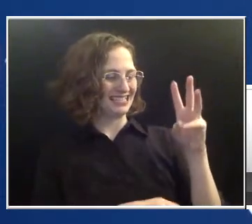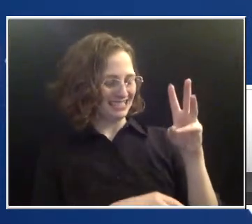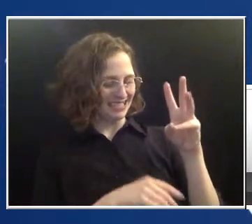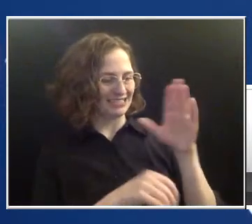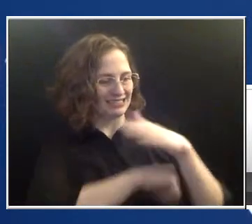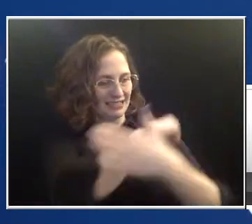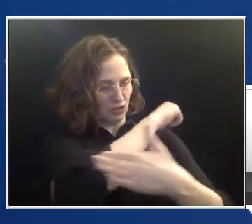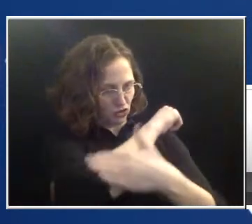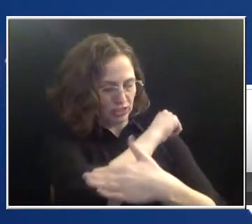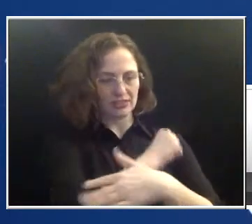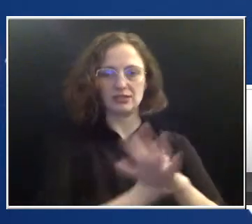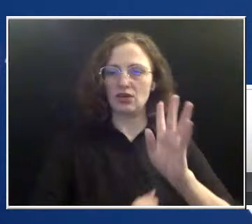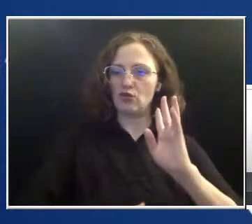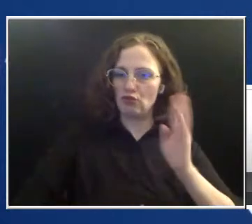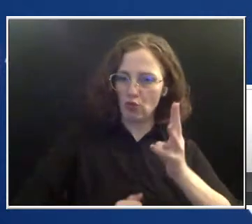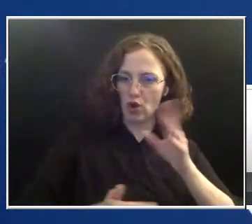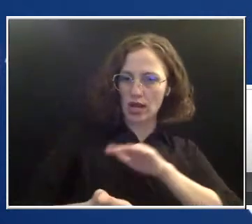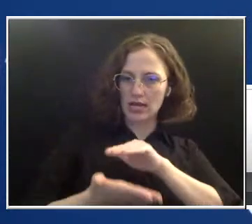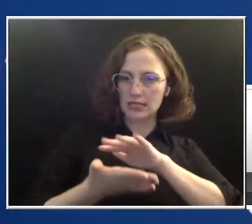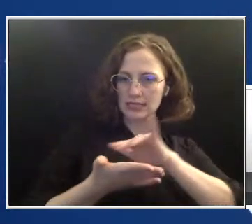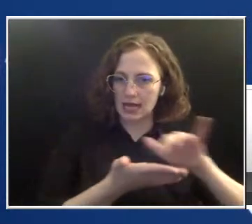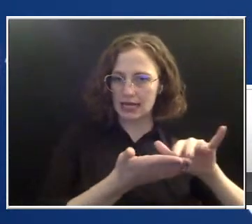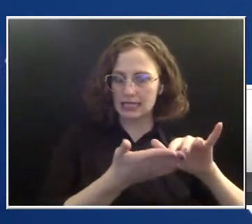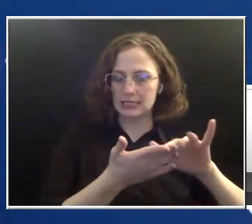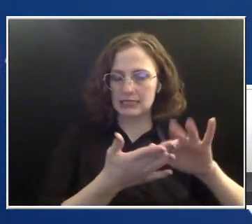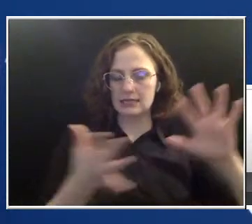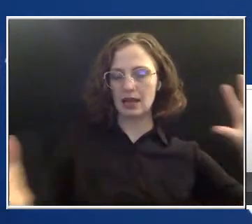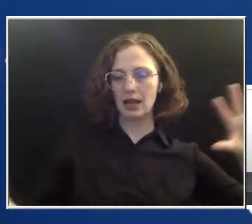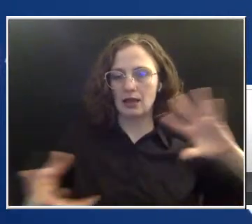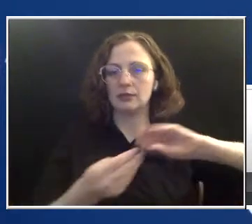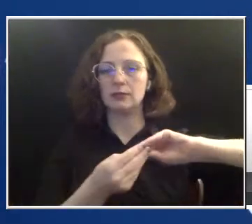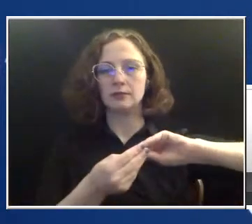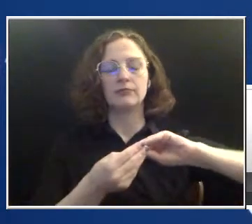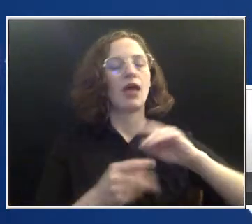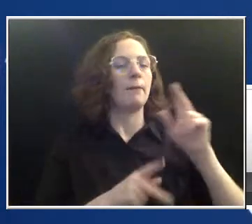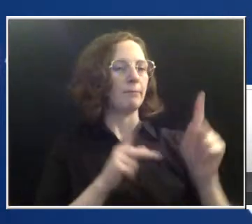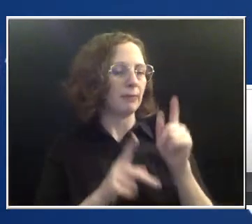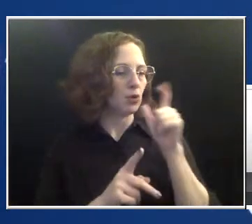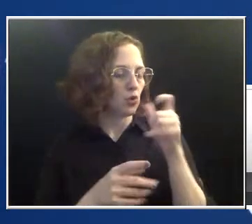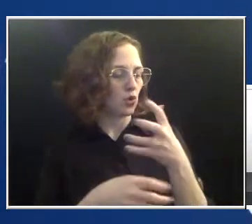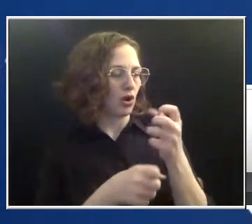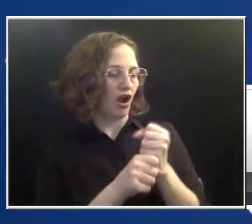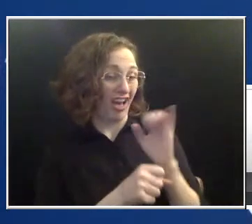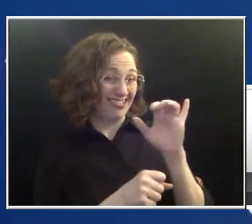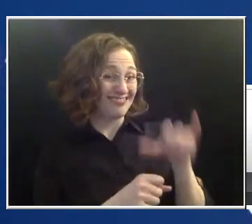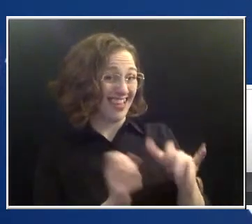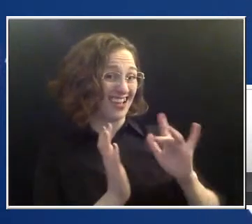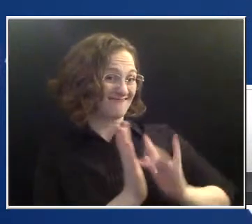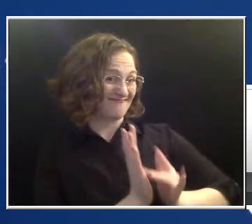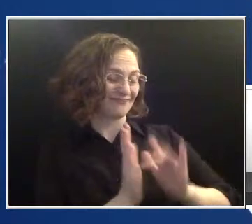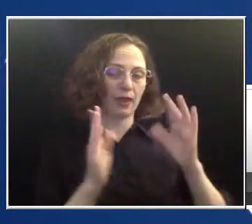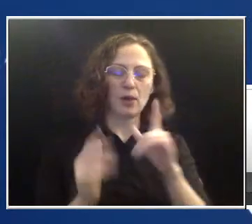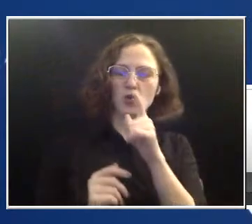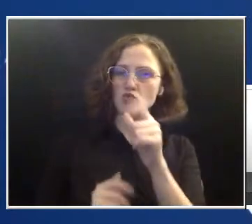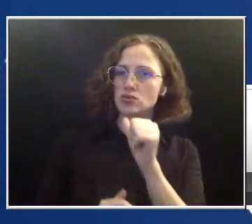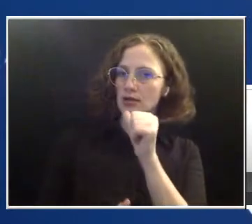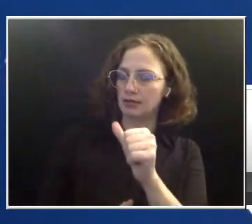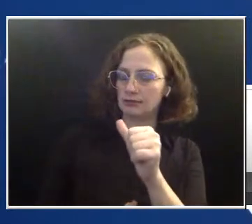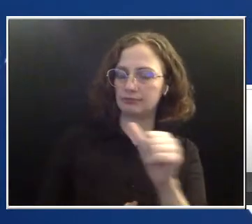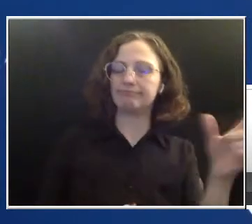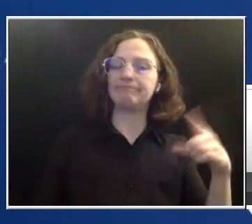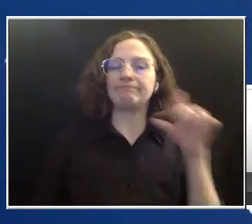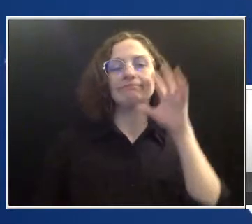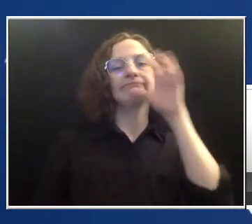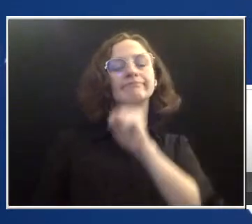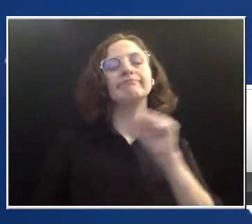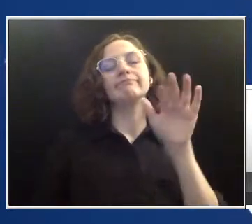people who had gotten hydroxychloroquine versus those that didn't. And they estimated that there were